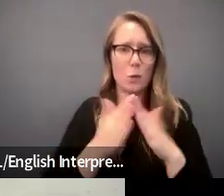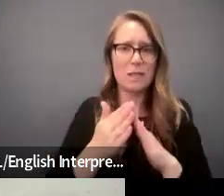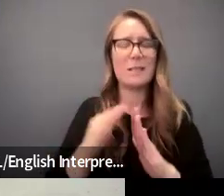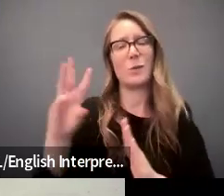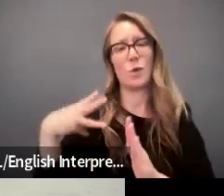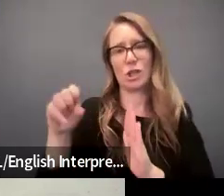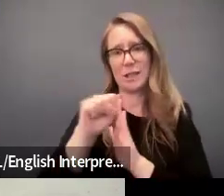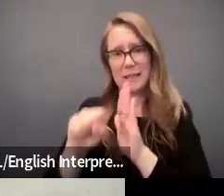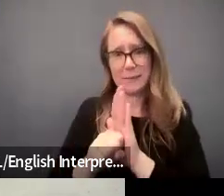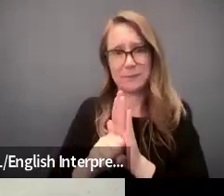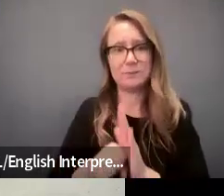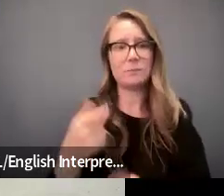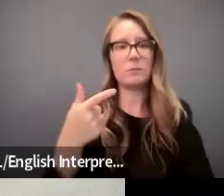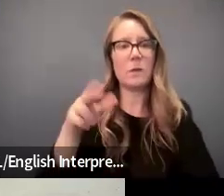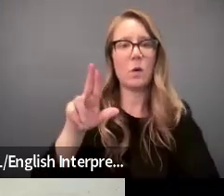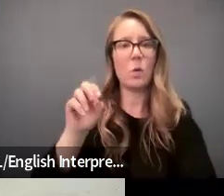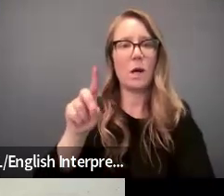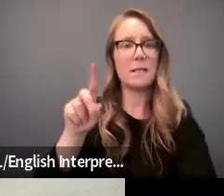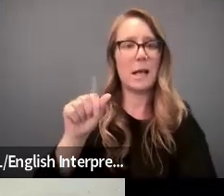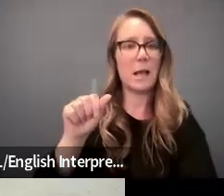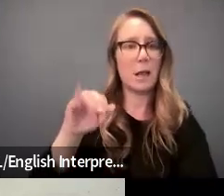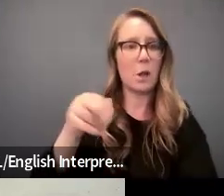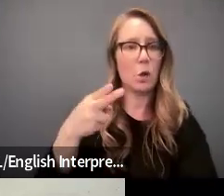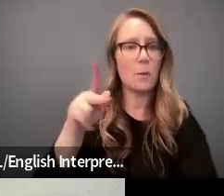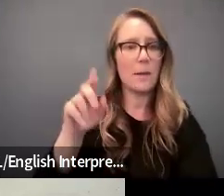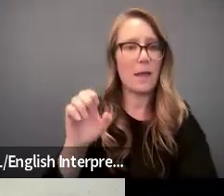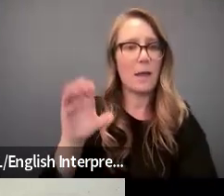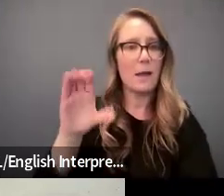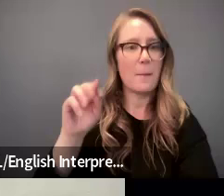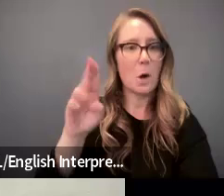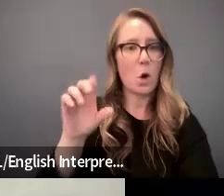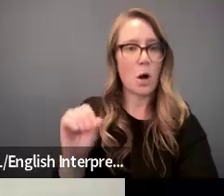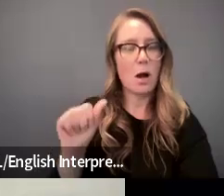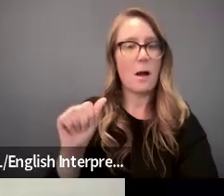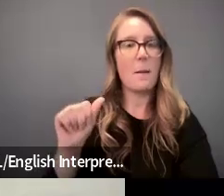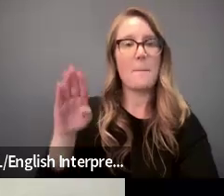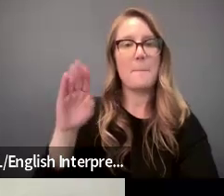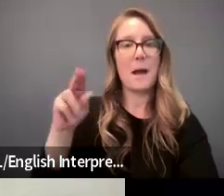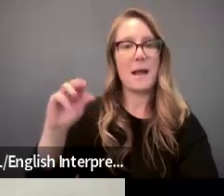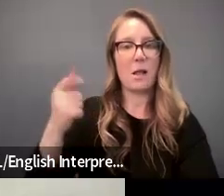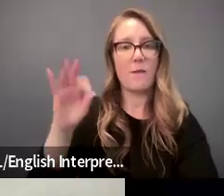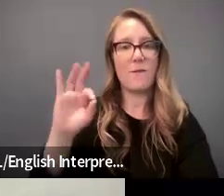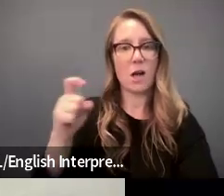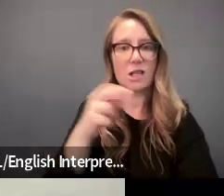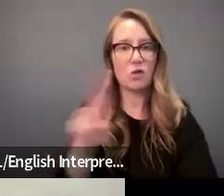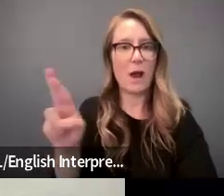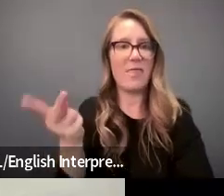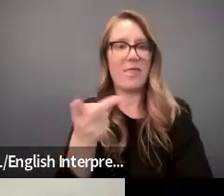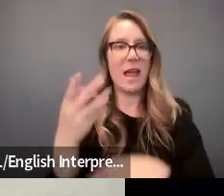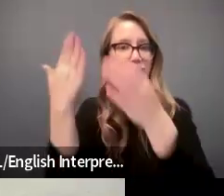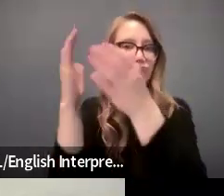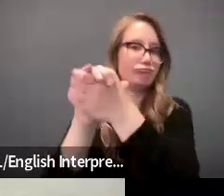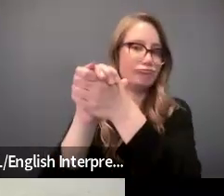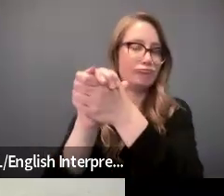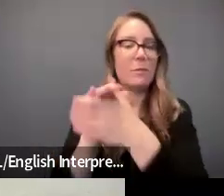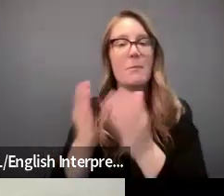Washington. This is Guadalupe Gamboa on the left and Michael Fox on the right. He is an attorney clasping hands the morning after they